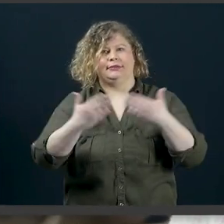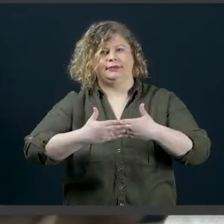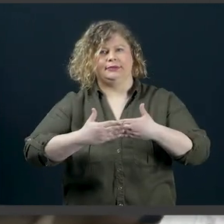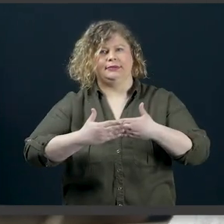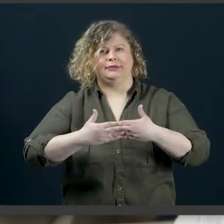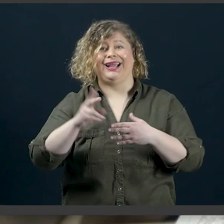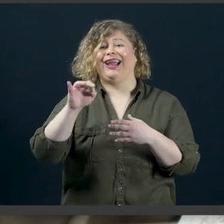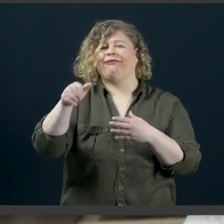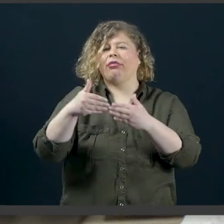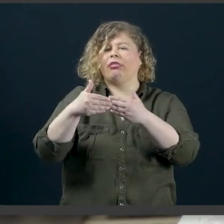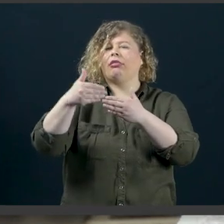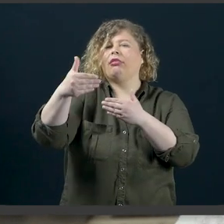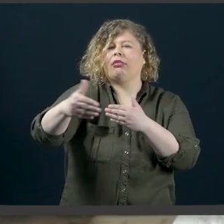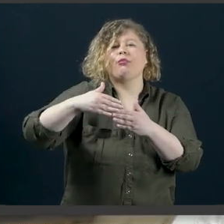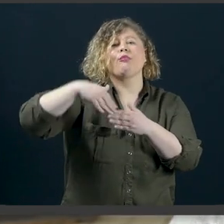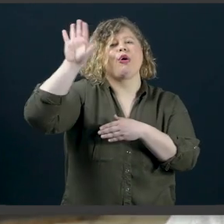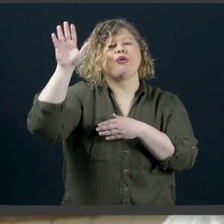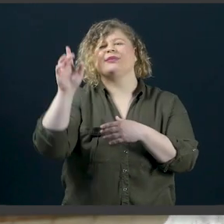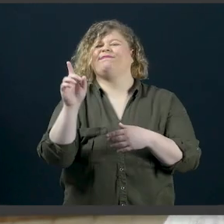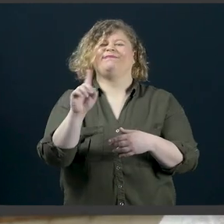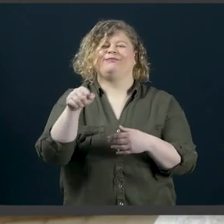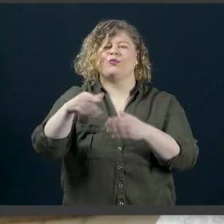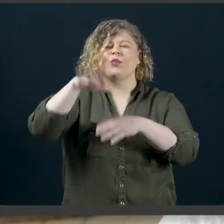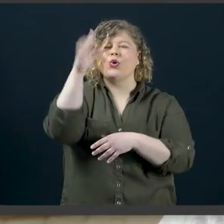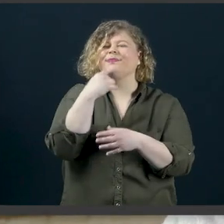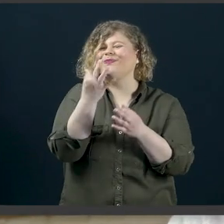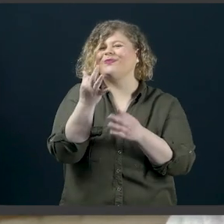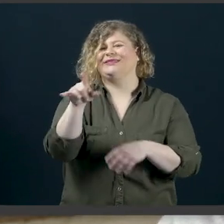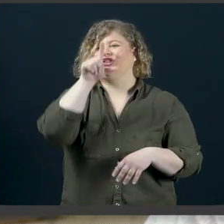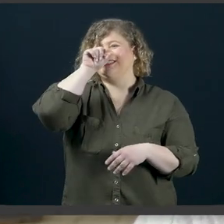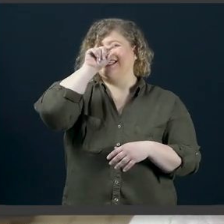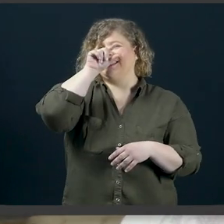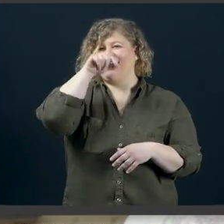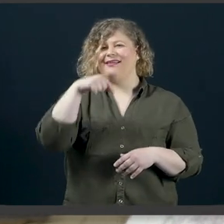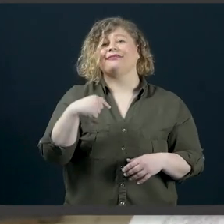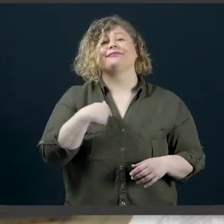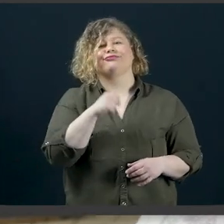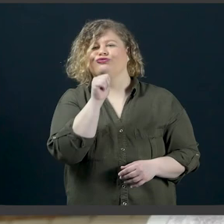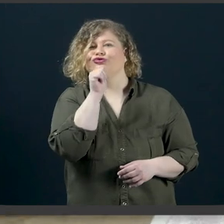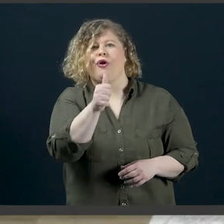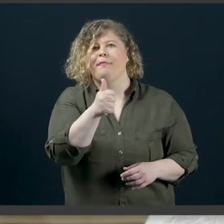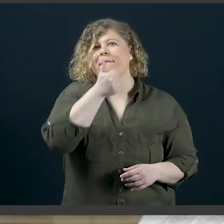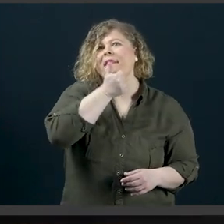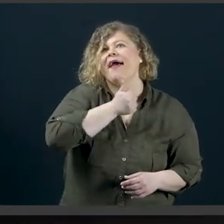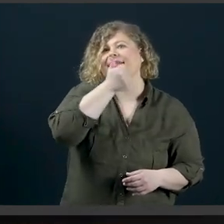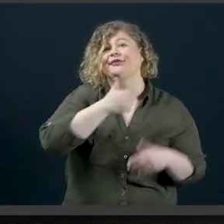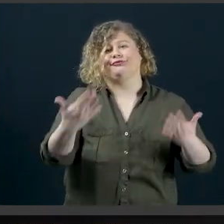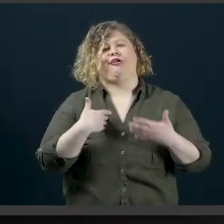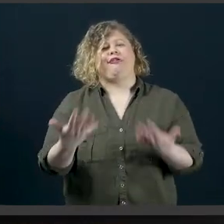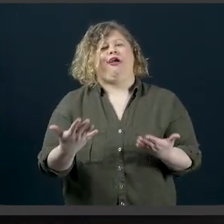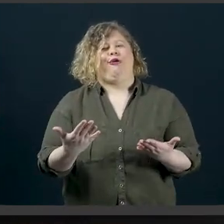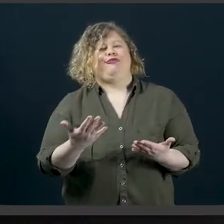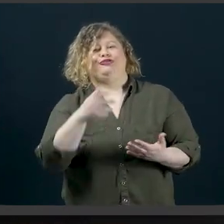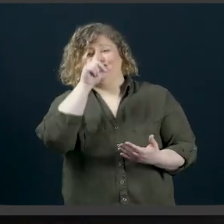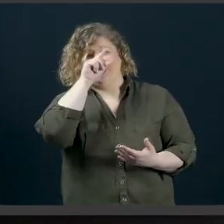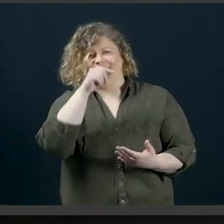refrigerate up to 2 days the longer you marinate the taster the chicken will be I'm not so patient so I have to cook my chicken now add